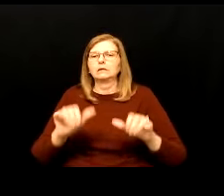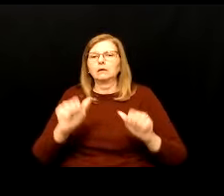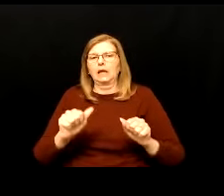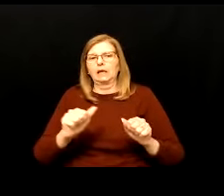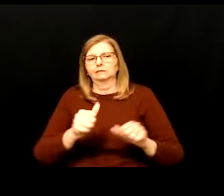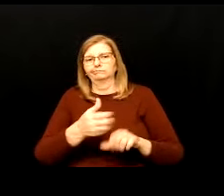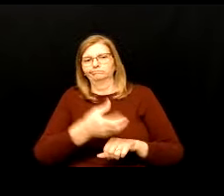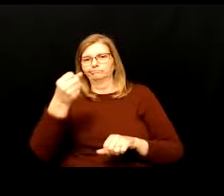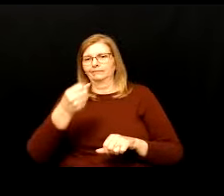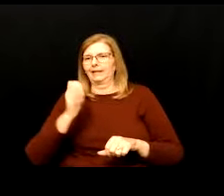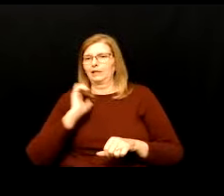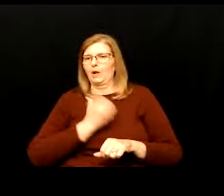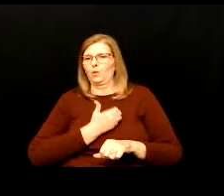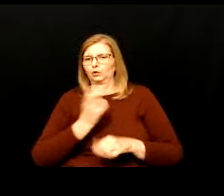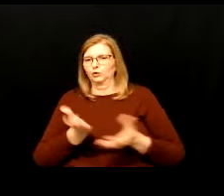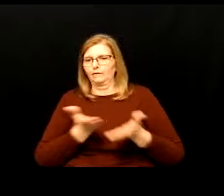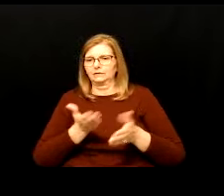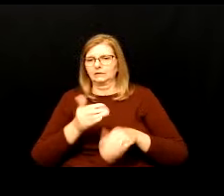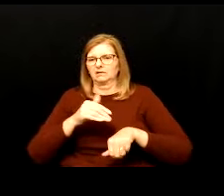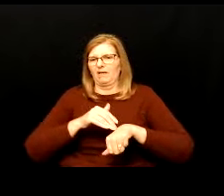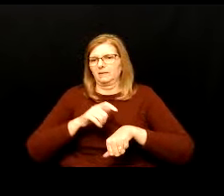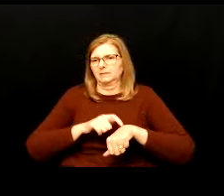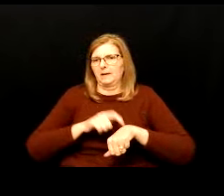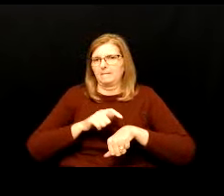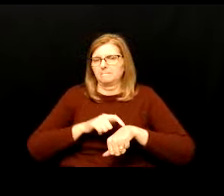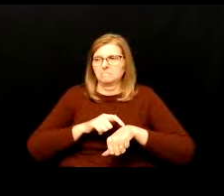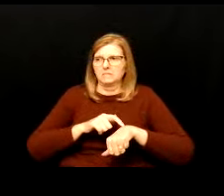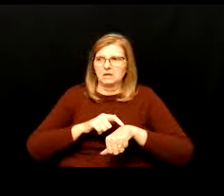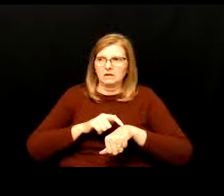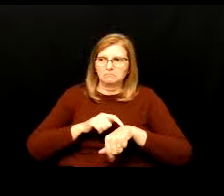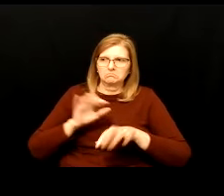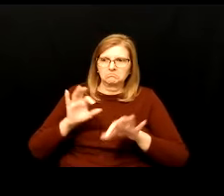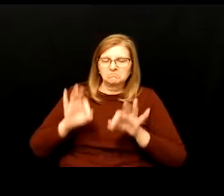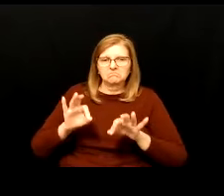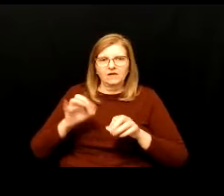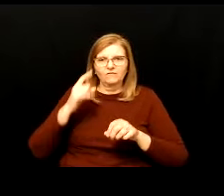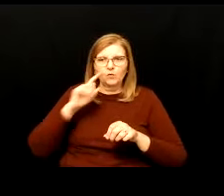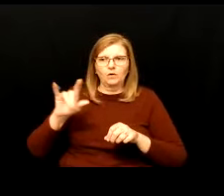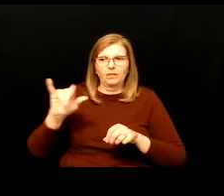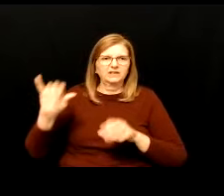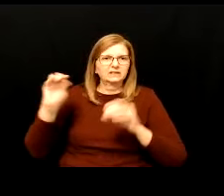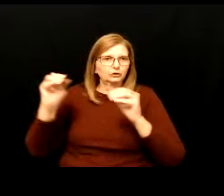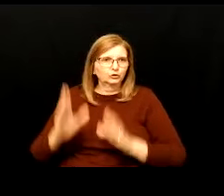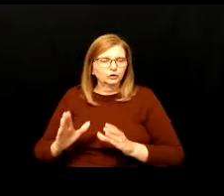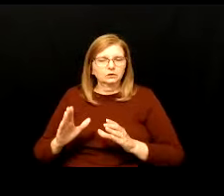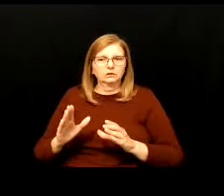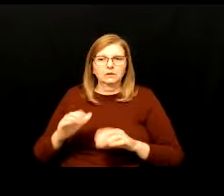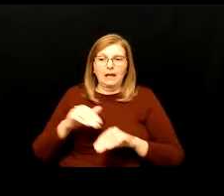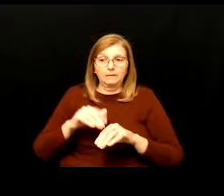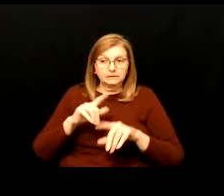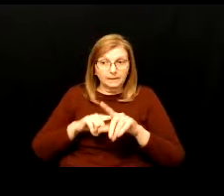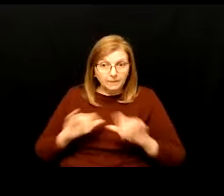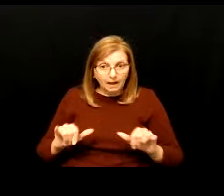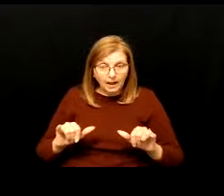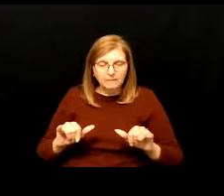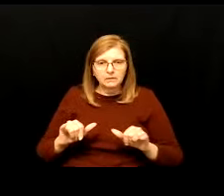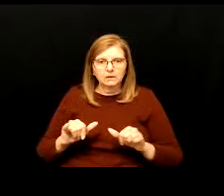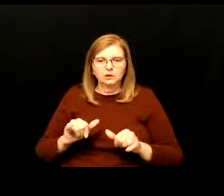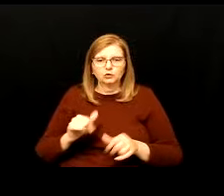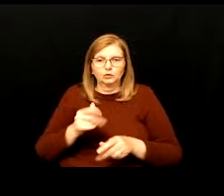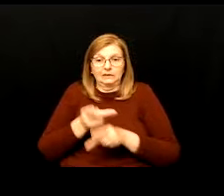our services at a time that feels right to the teacher, and at the same time keep all of the